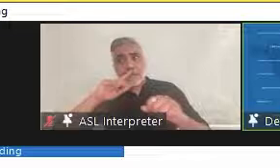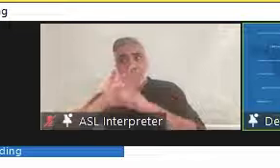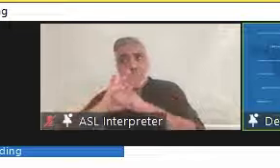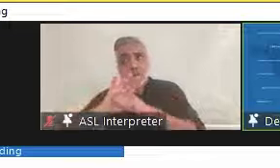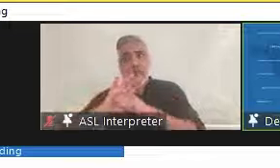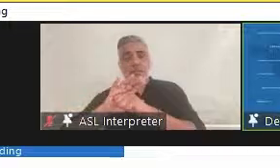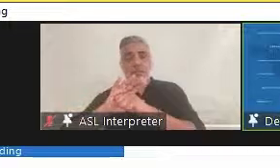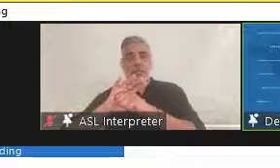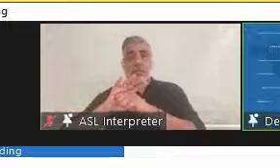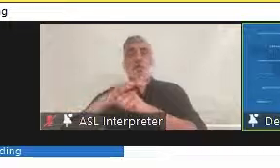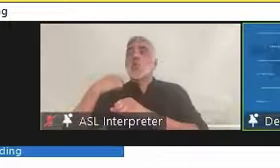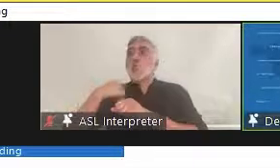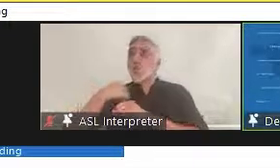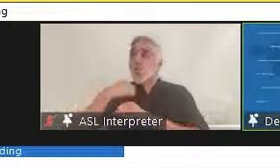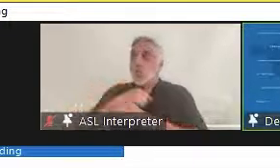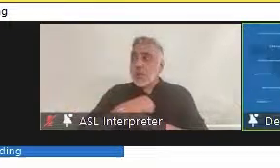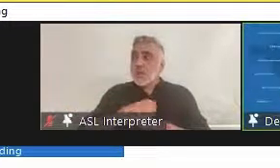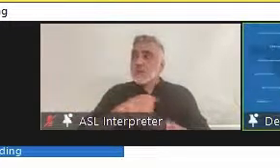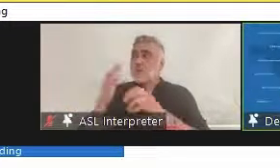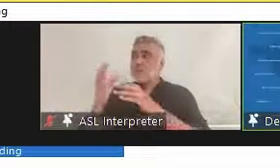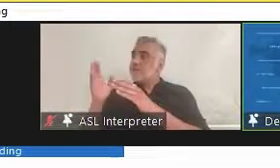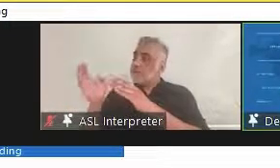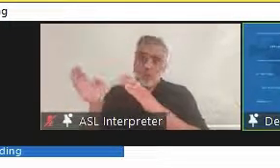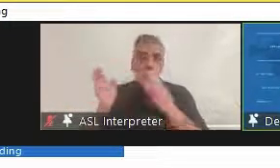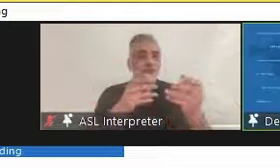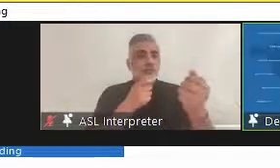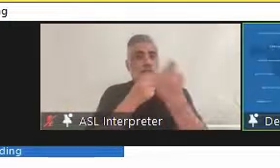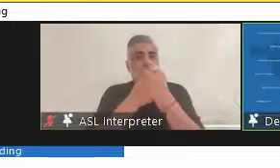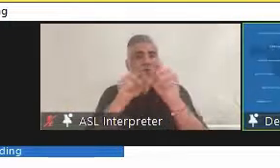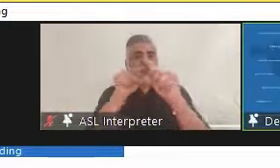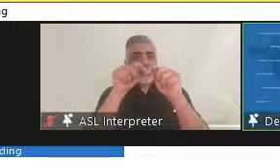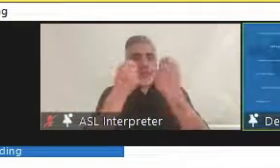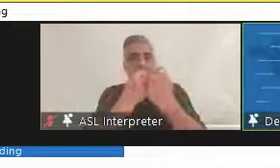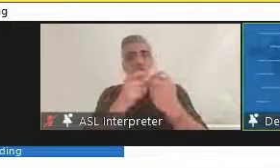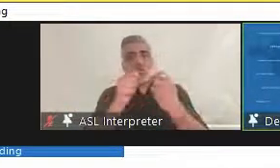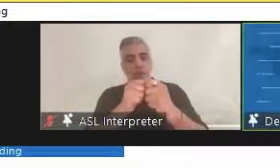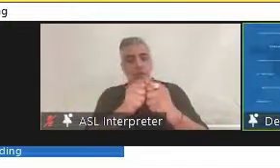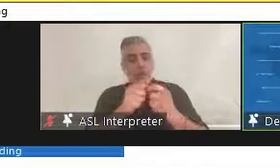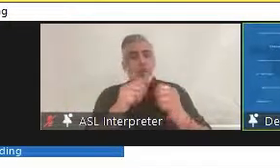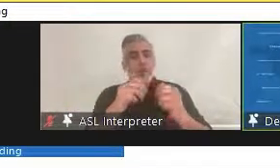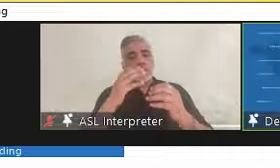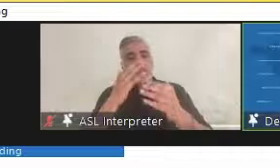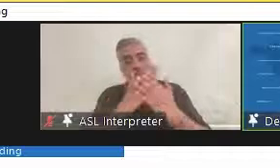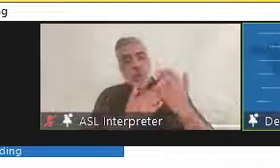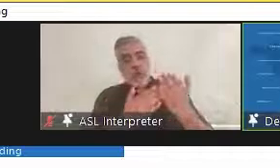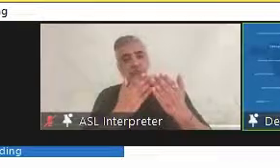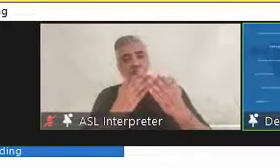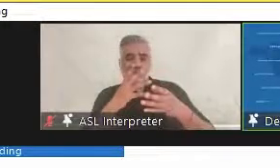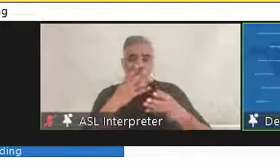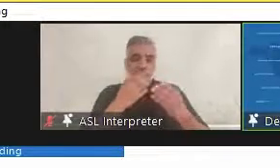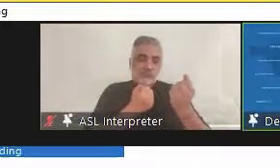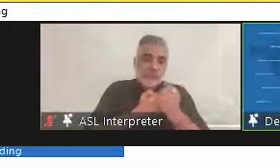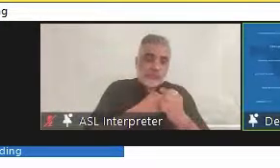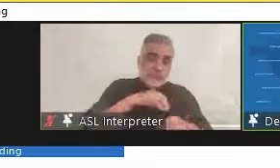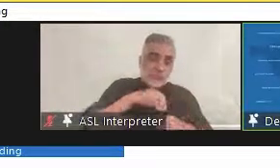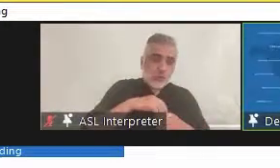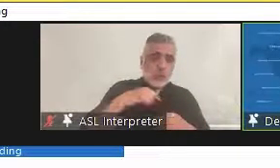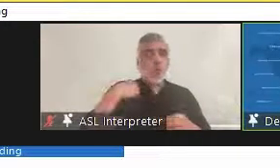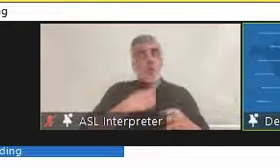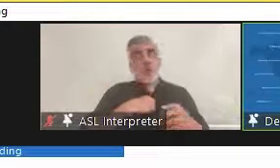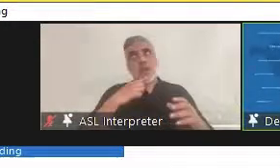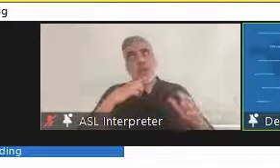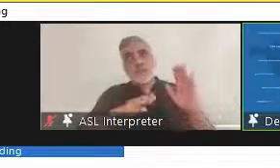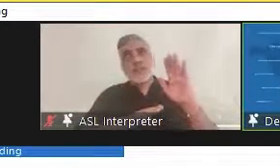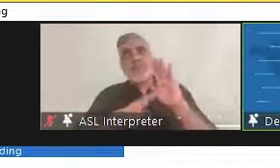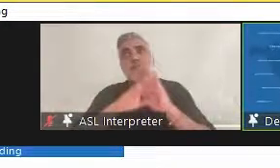JET, we've actually moved to support teams with some very practical guidance internally. So again, we have